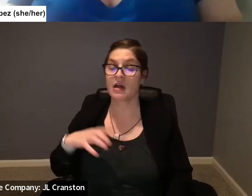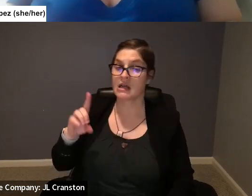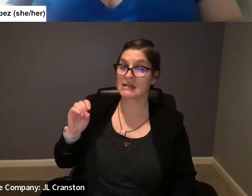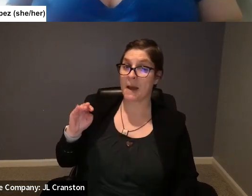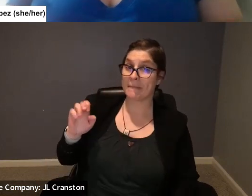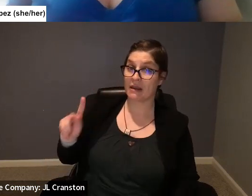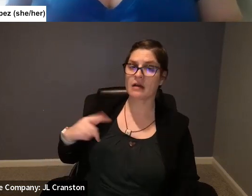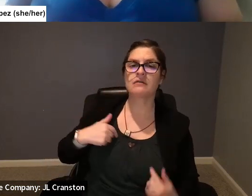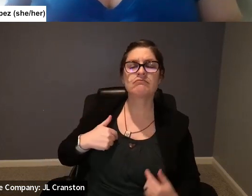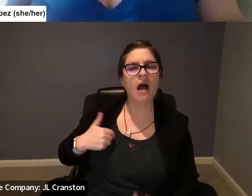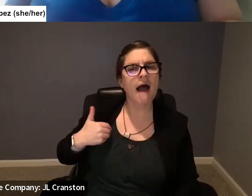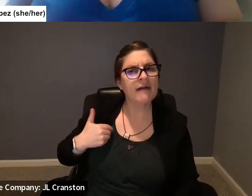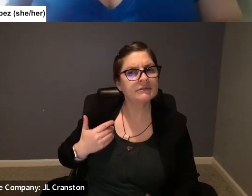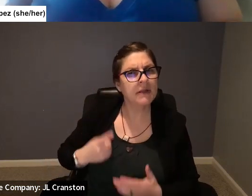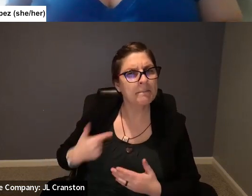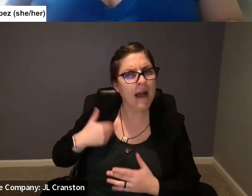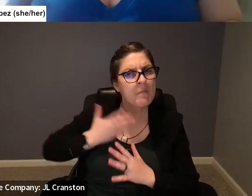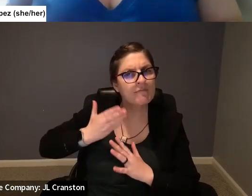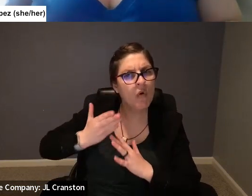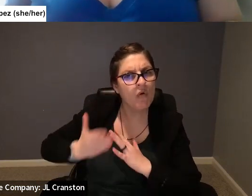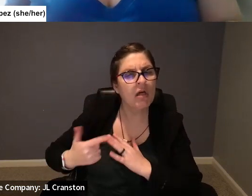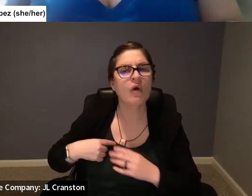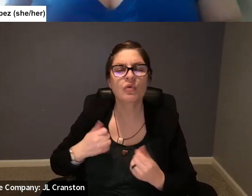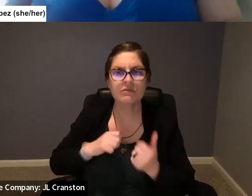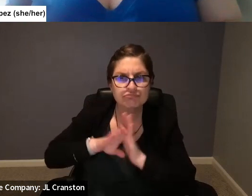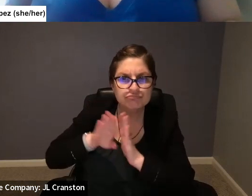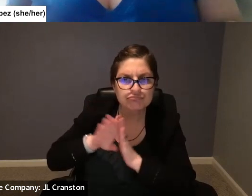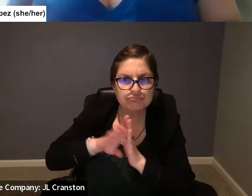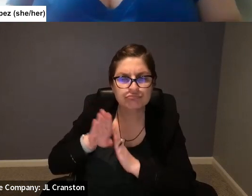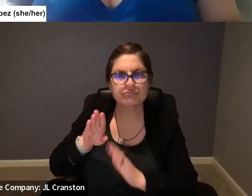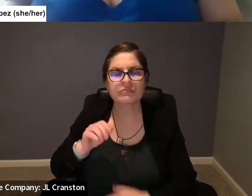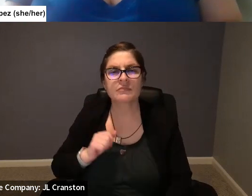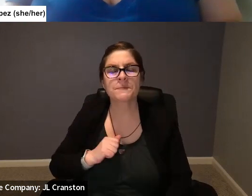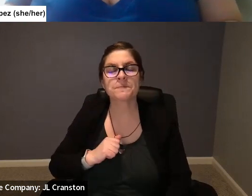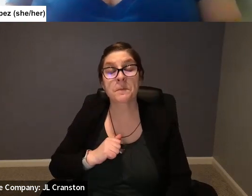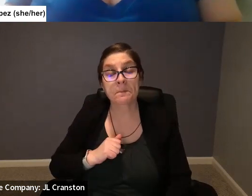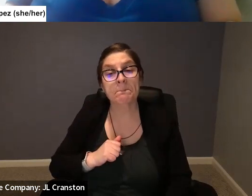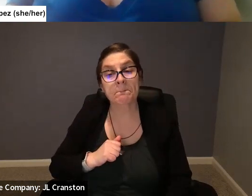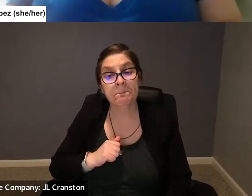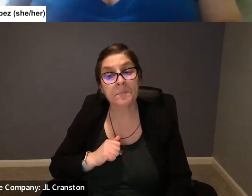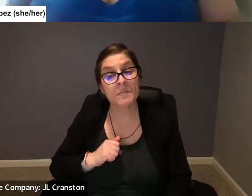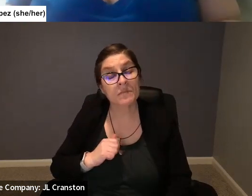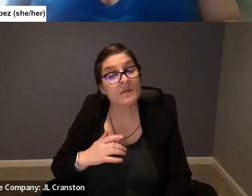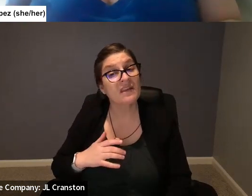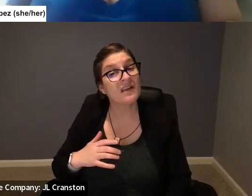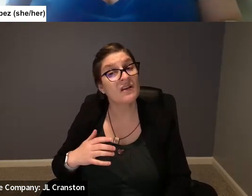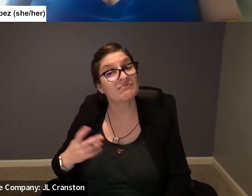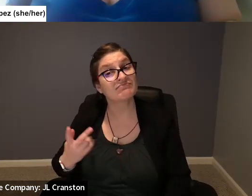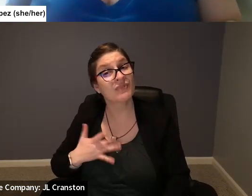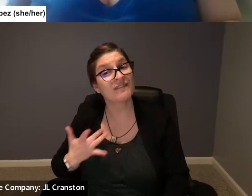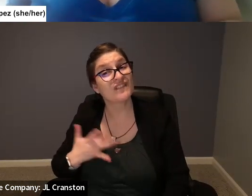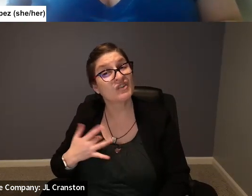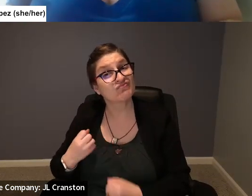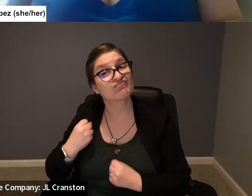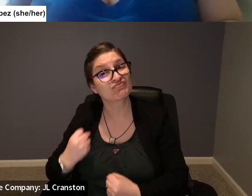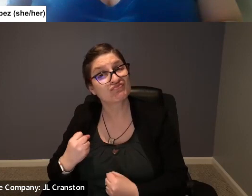portfolio that we want to develop. And I will say that we feel very strongly about having writer